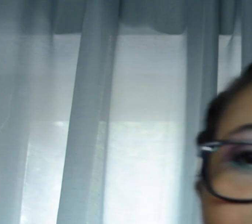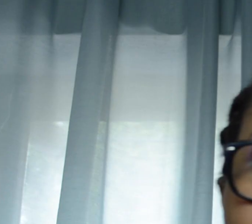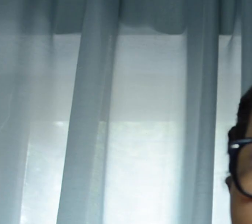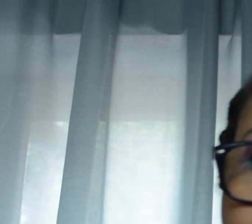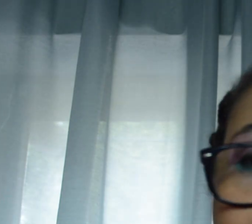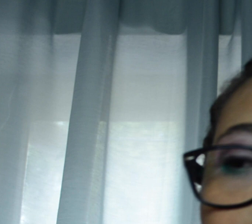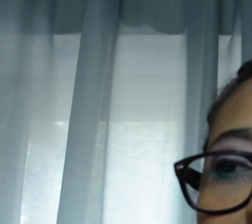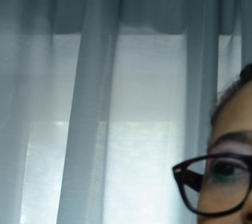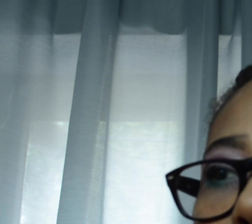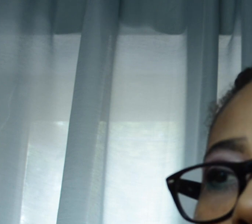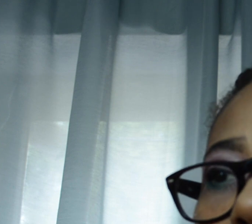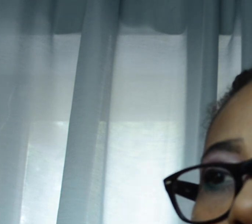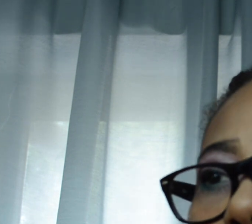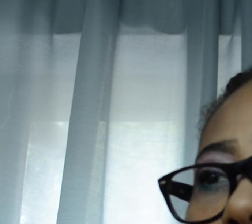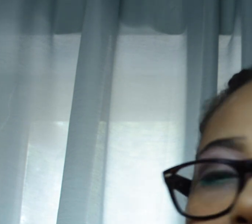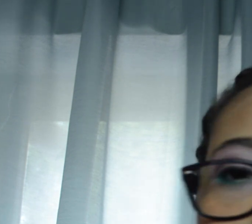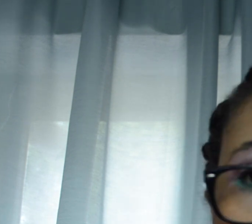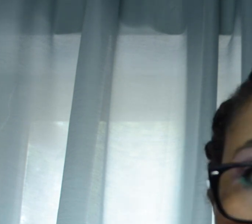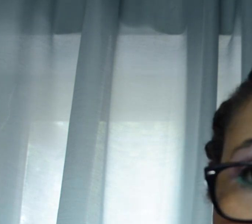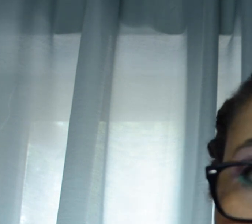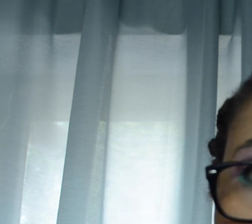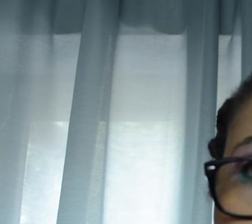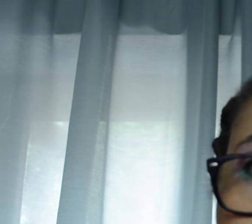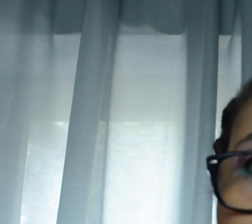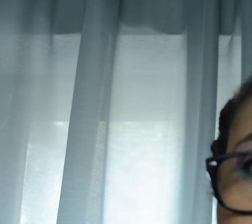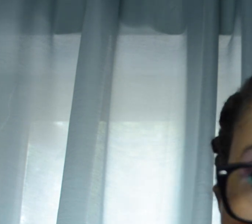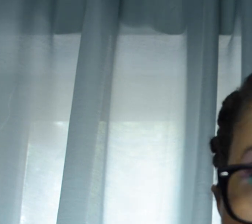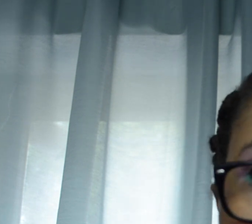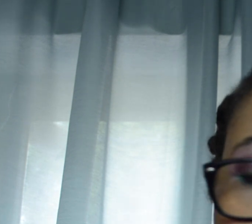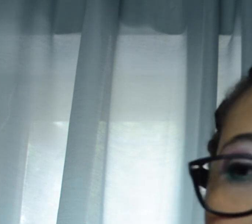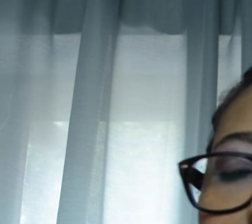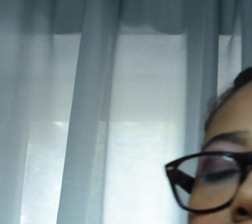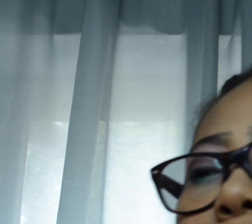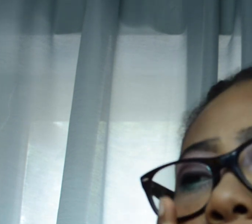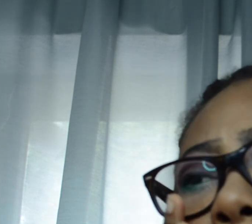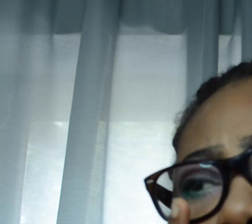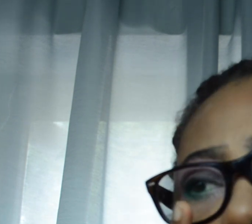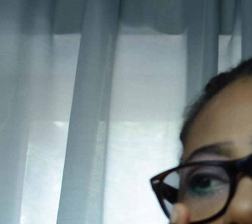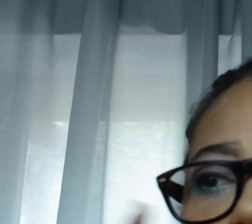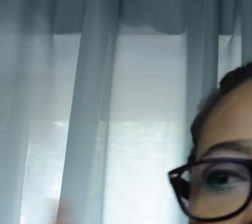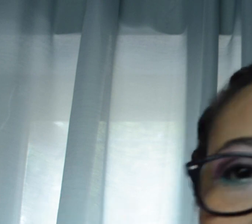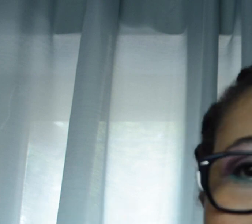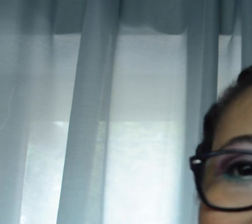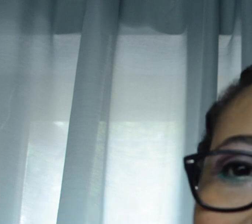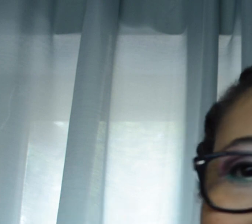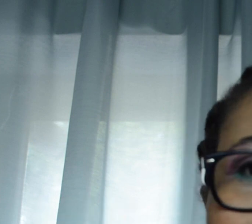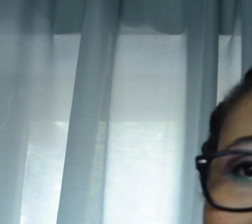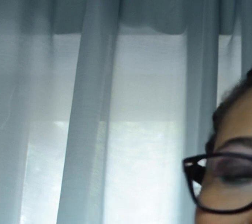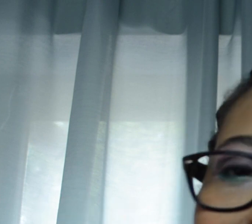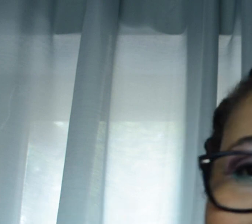clenches. Just to let you guys know, we're not gonna watch this whole thing. It's about 25 minutes long. I'm gonna stop at 10 minutes because I feel